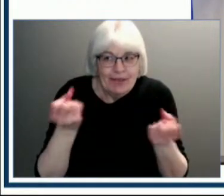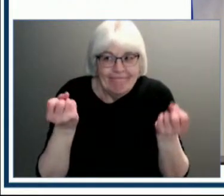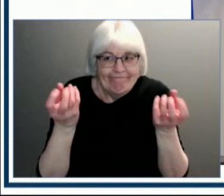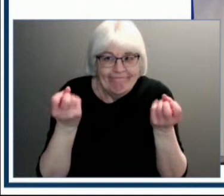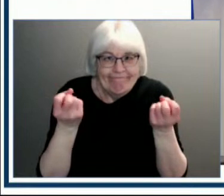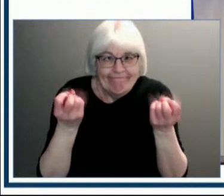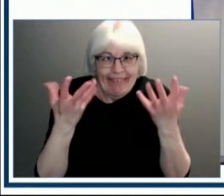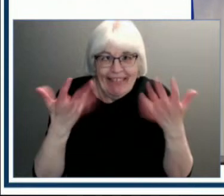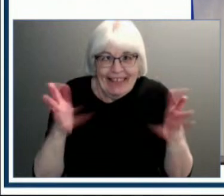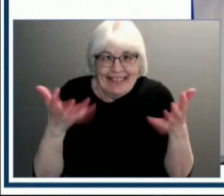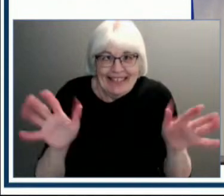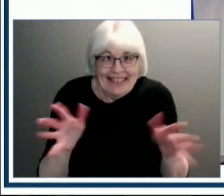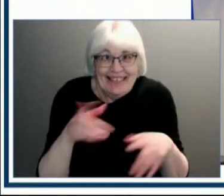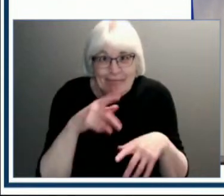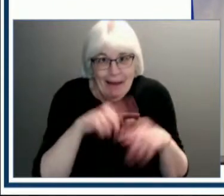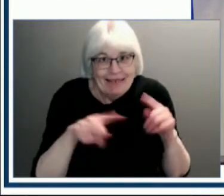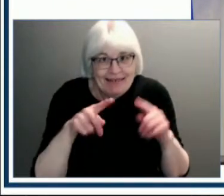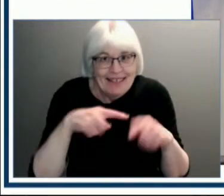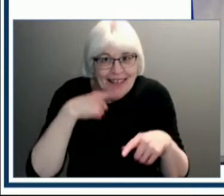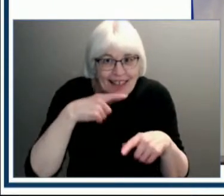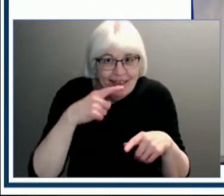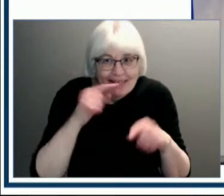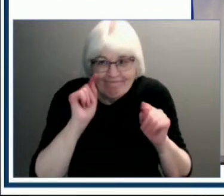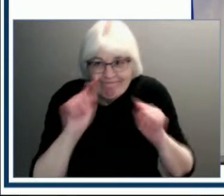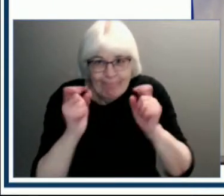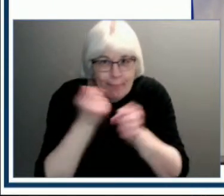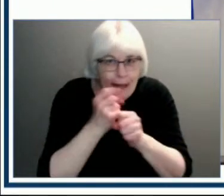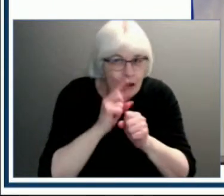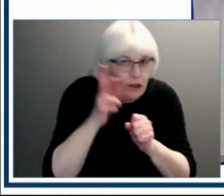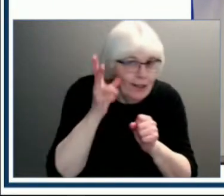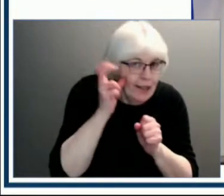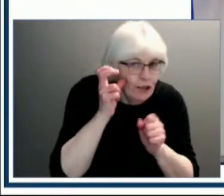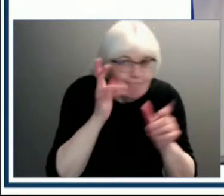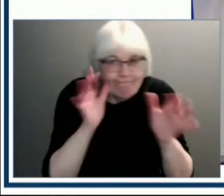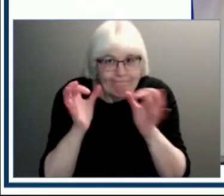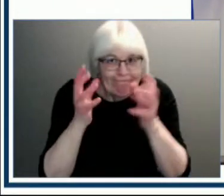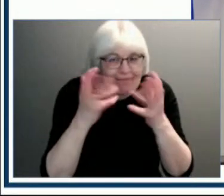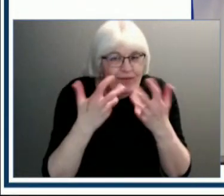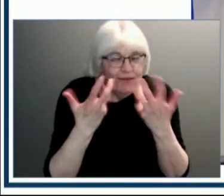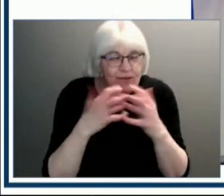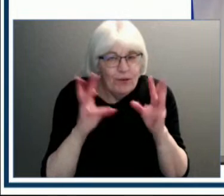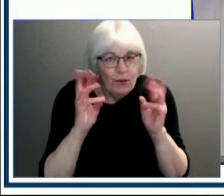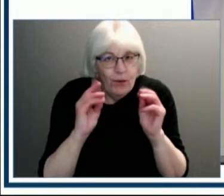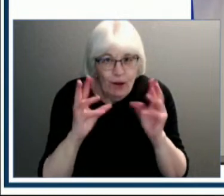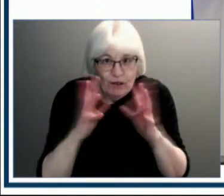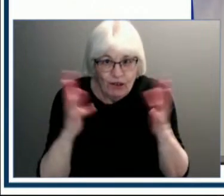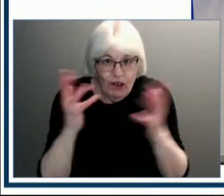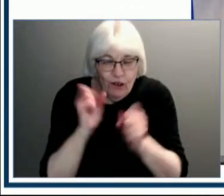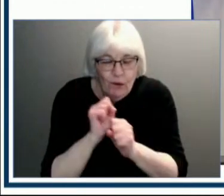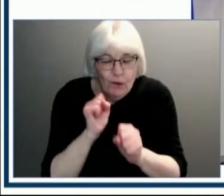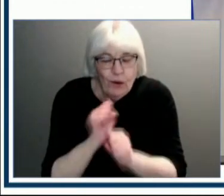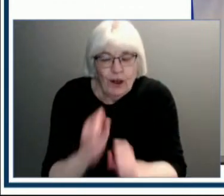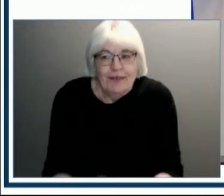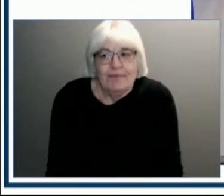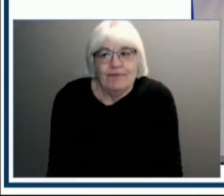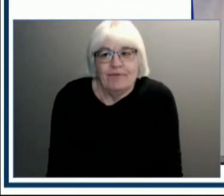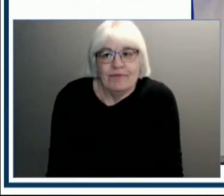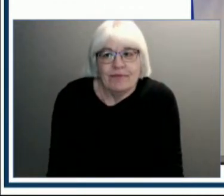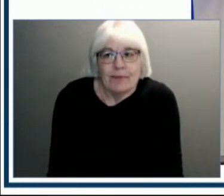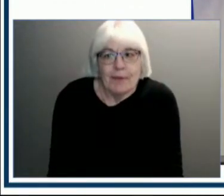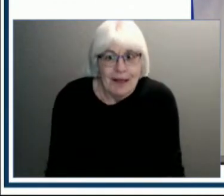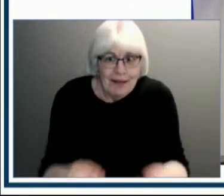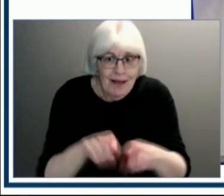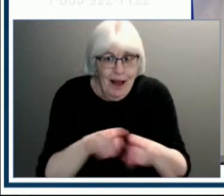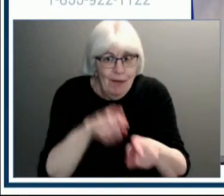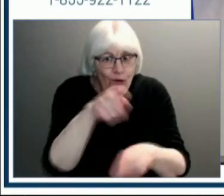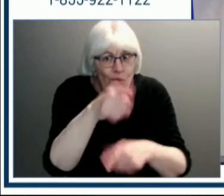from 26 years old to 98 years old, with the average being 70 years old. And of those in